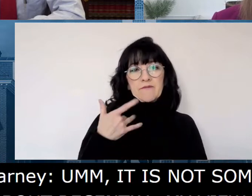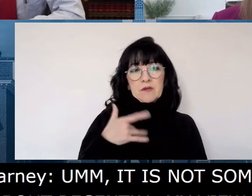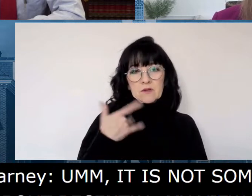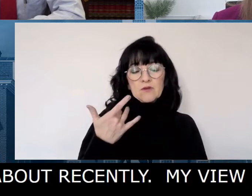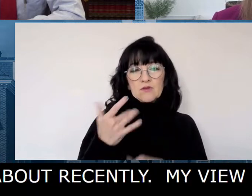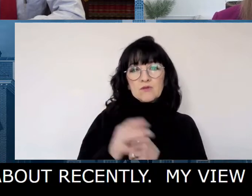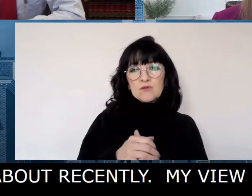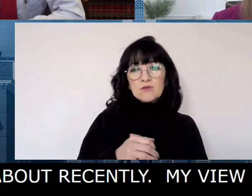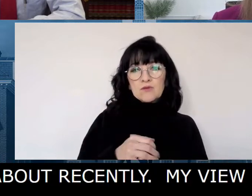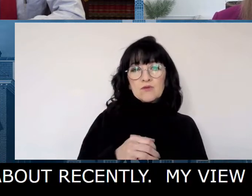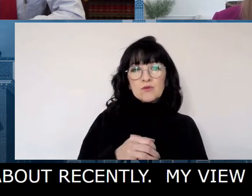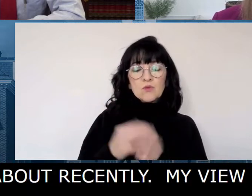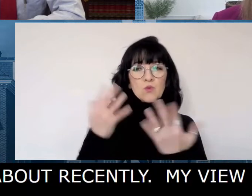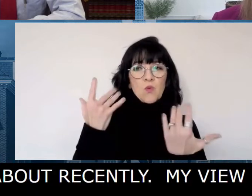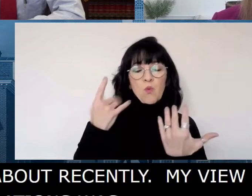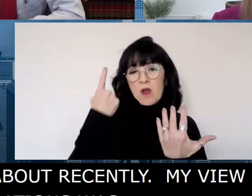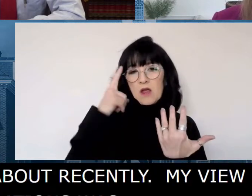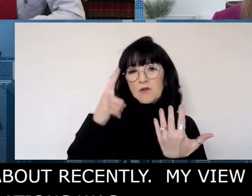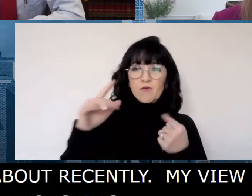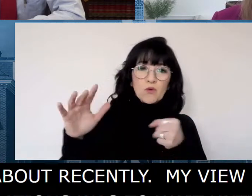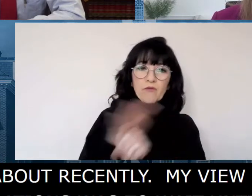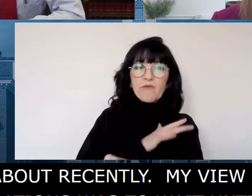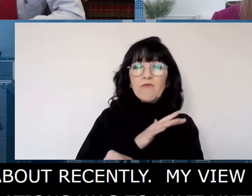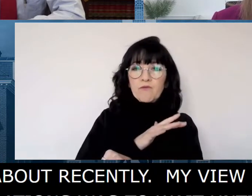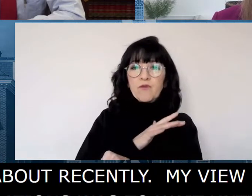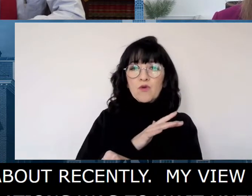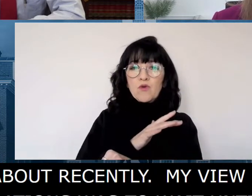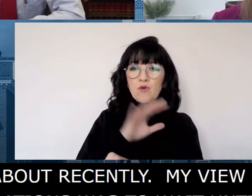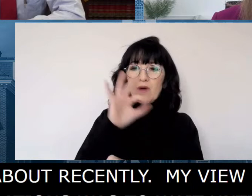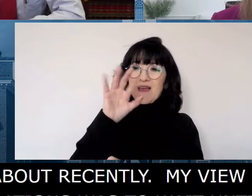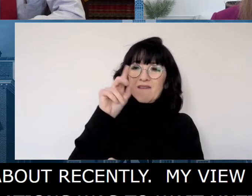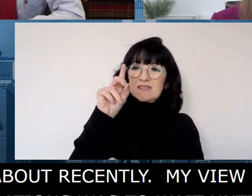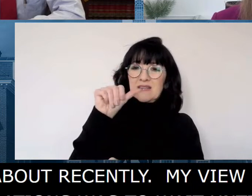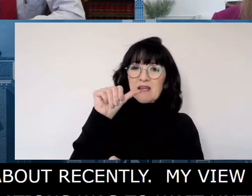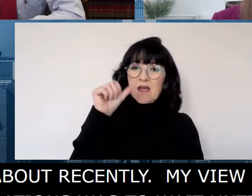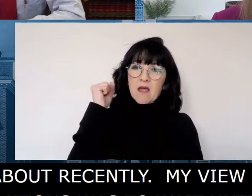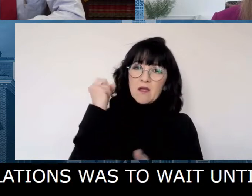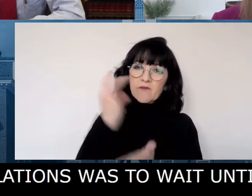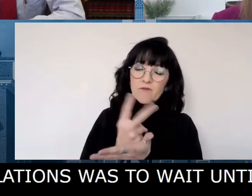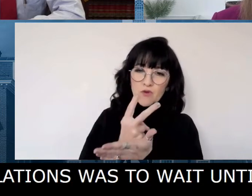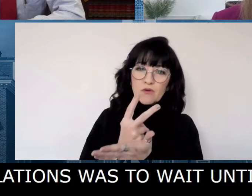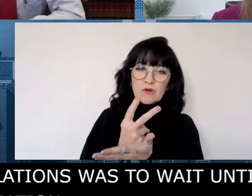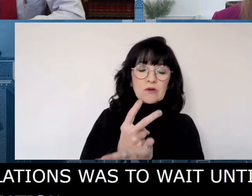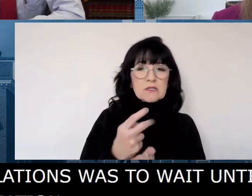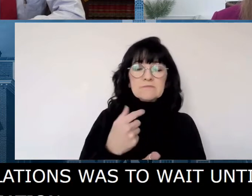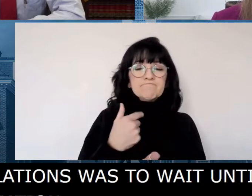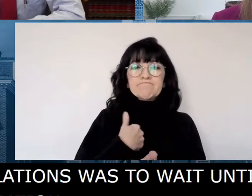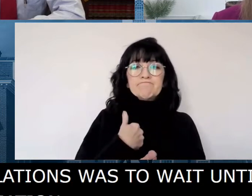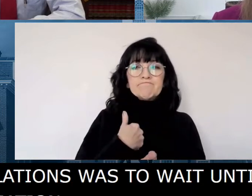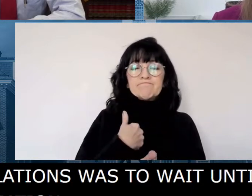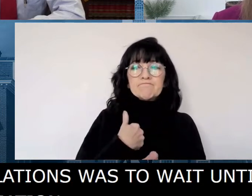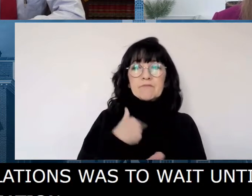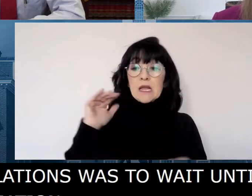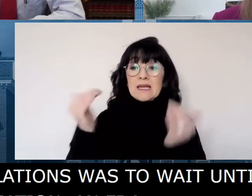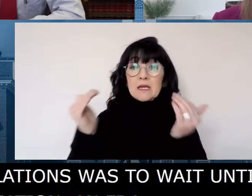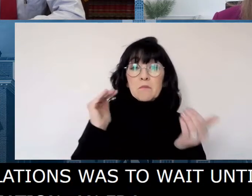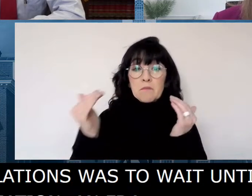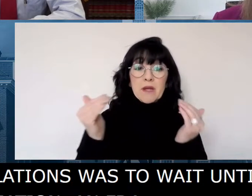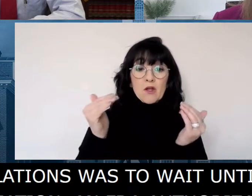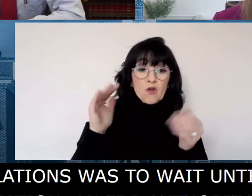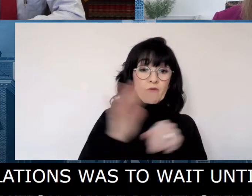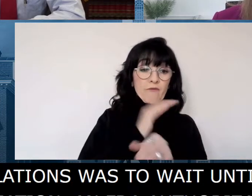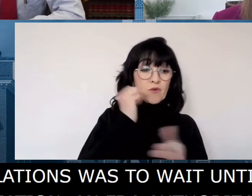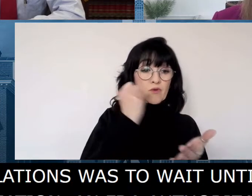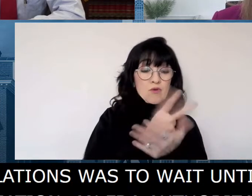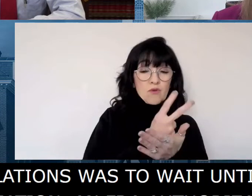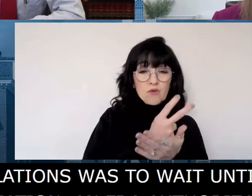full authorization, FDA authorization, as opposed to an emergency authorization. It is something that's